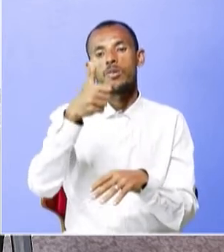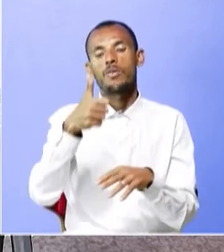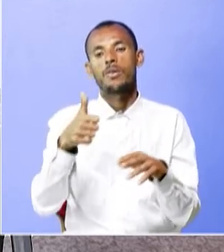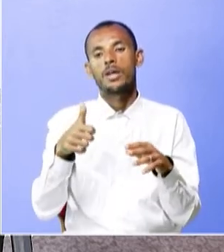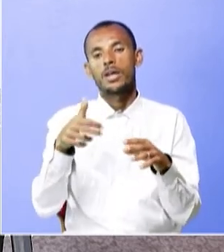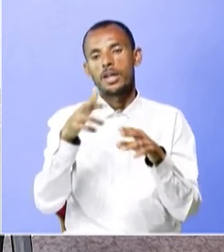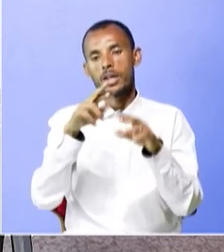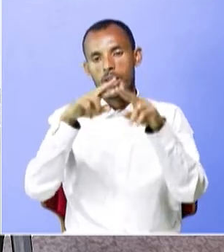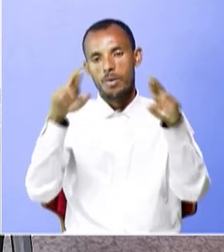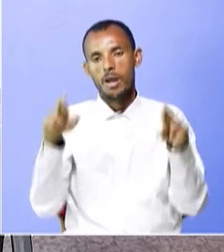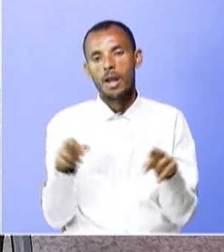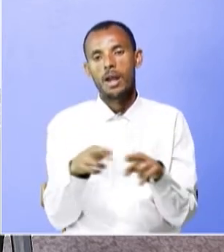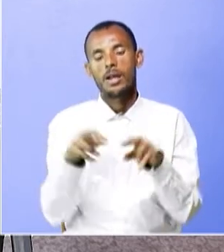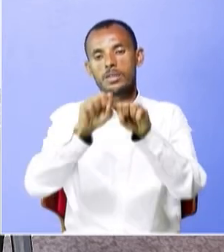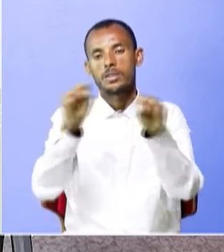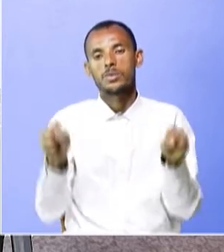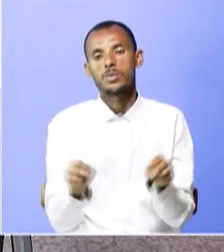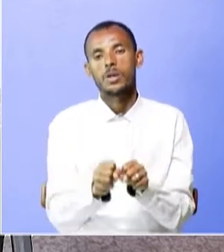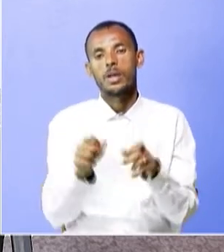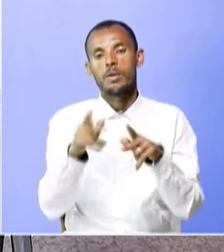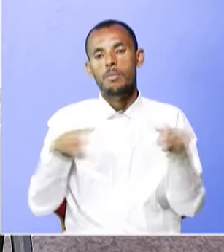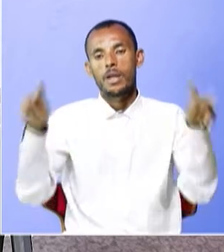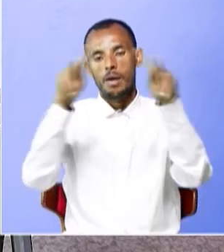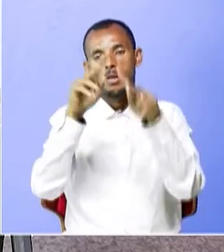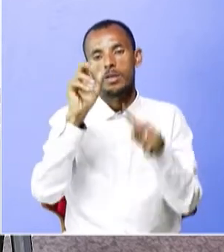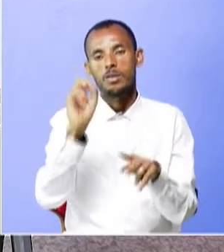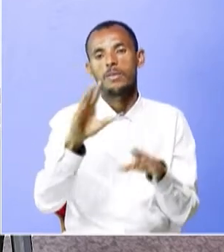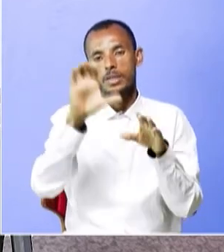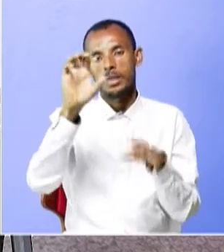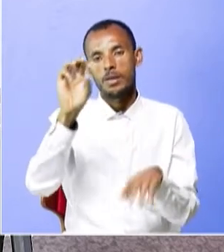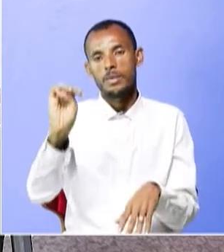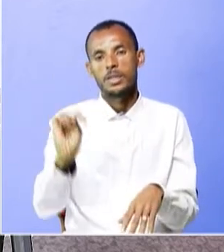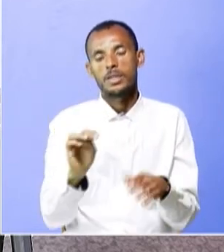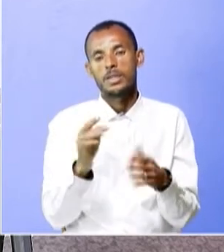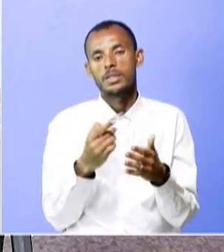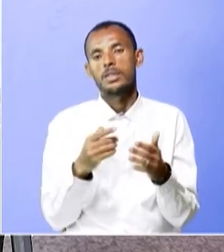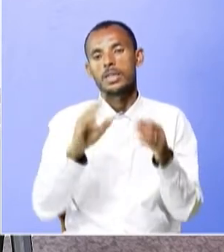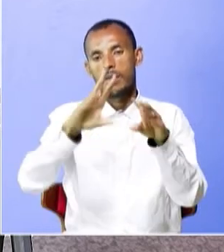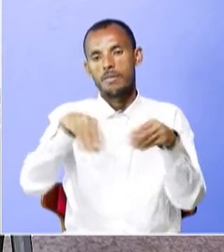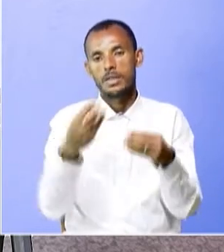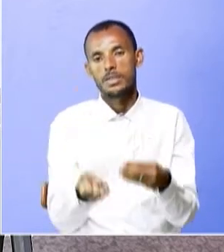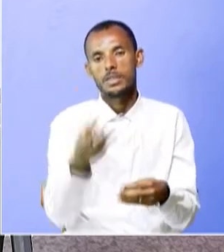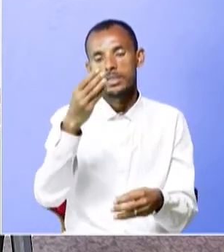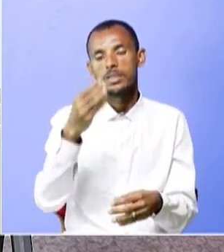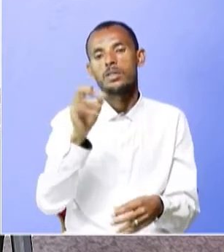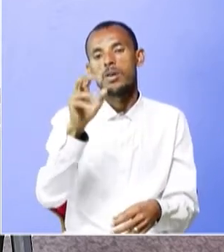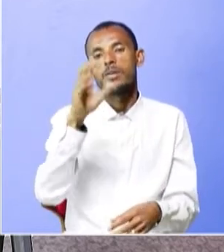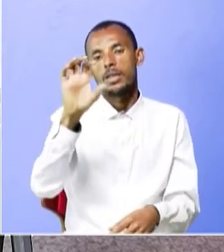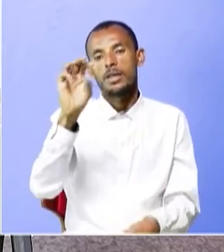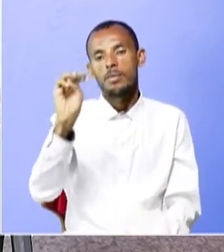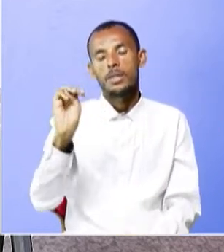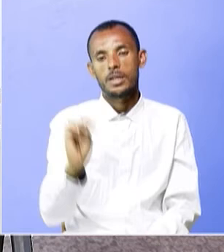regular square pyramid is 12 centimeter. The altitude of this pyramid is given, which is 12